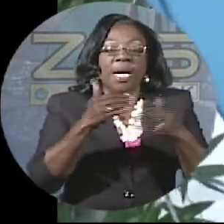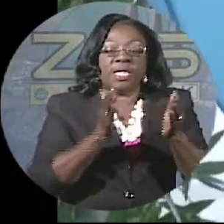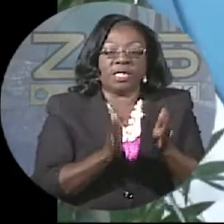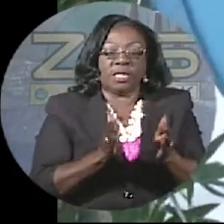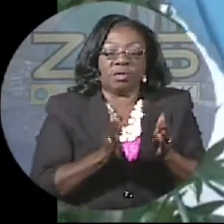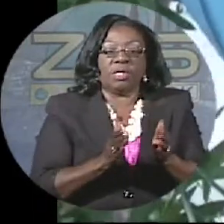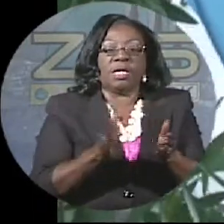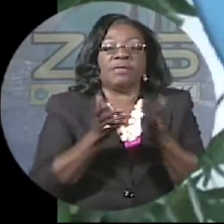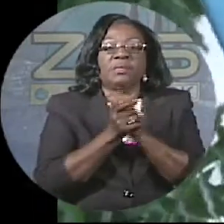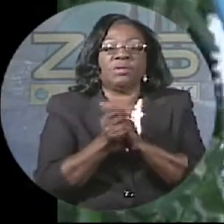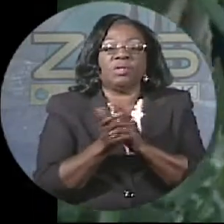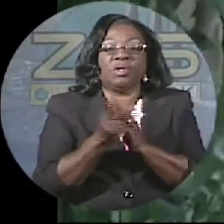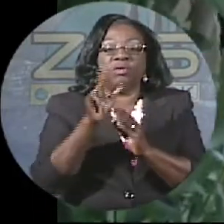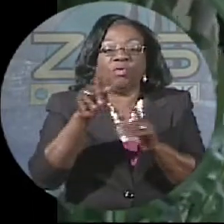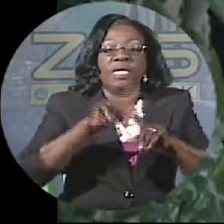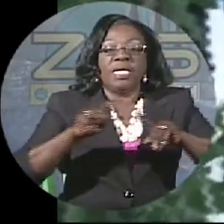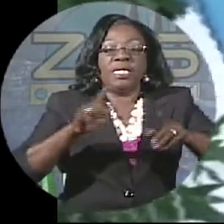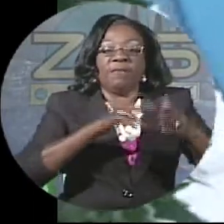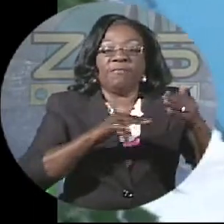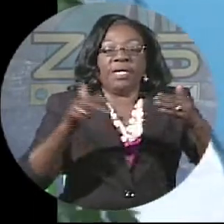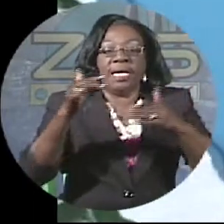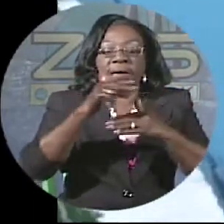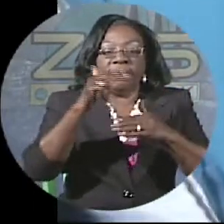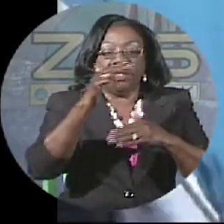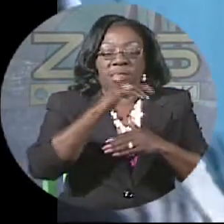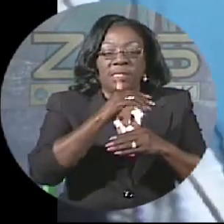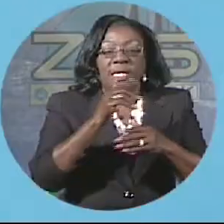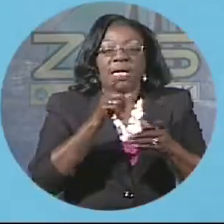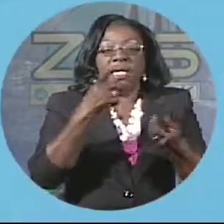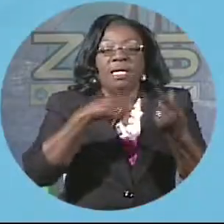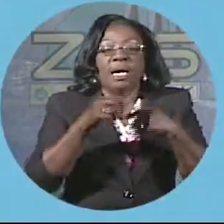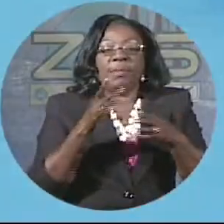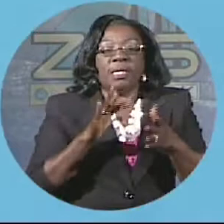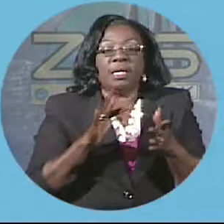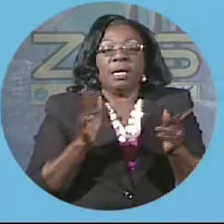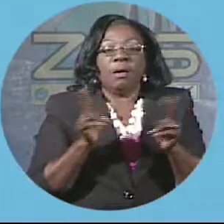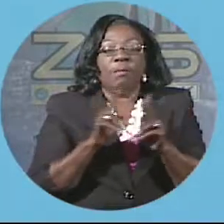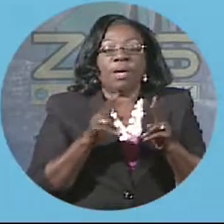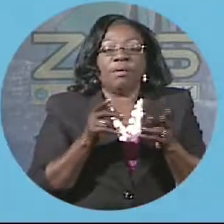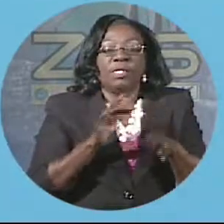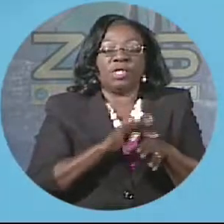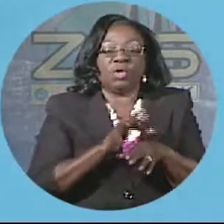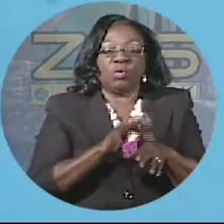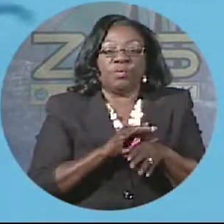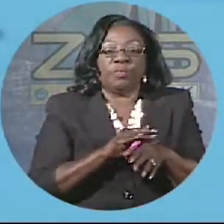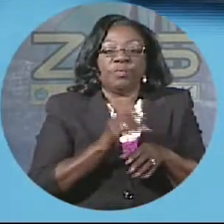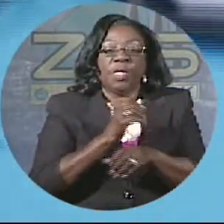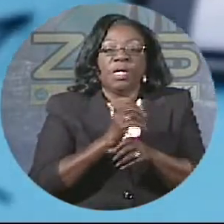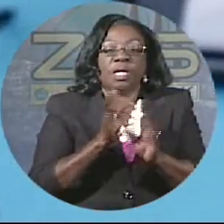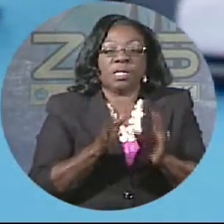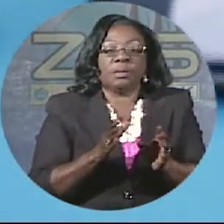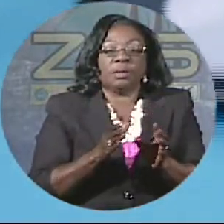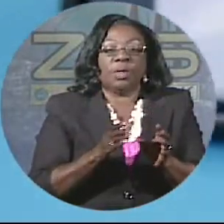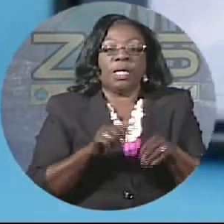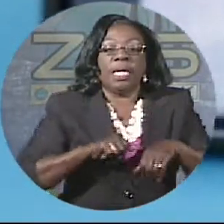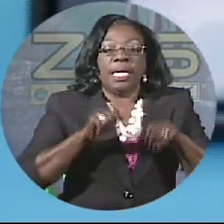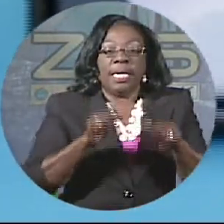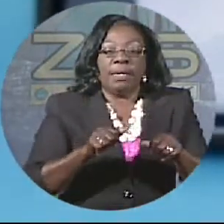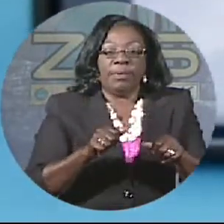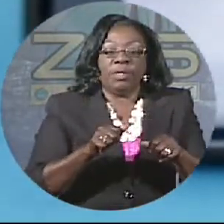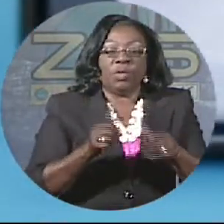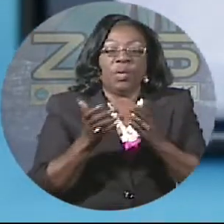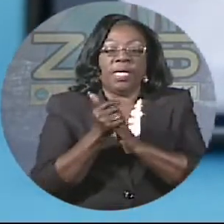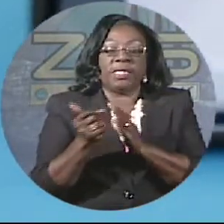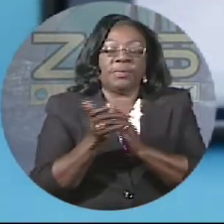different levels that allow you to be able to do that. And they're coming very soon. At the event, customers were able to experience a Samsung